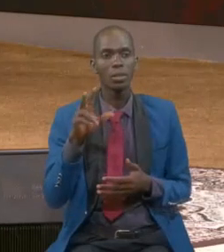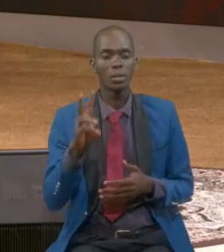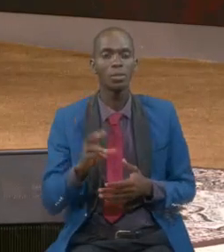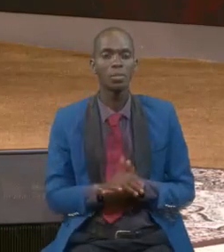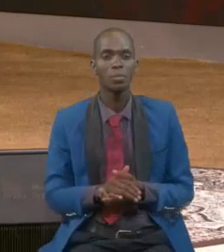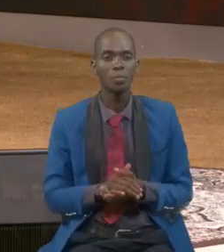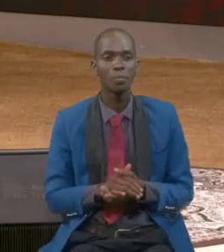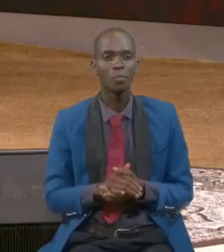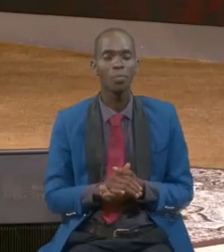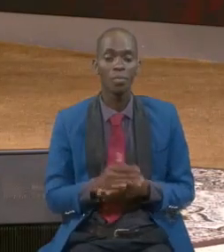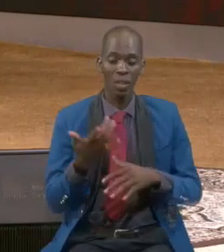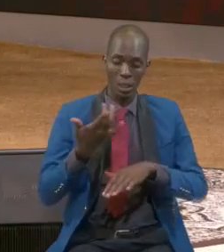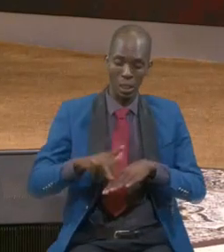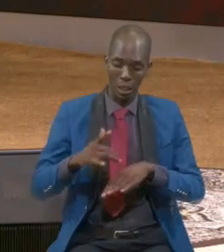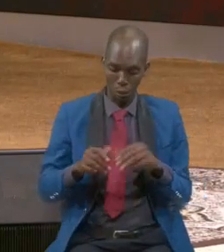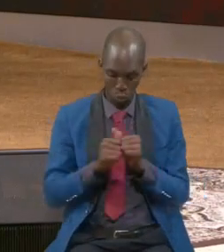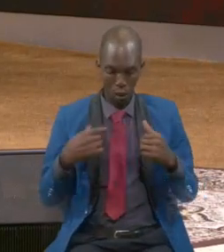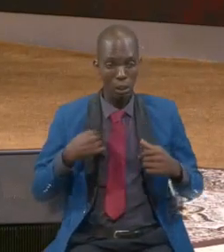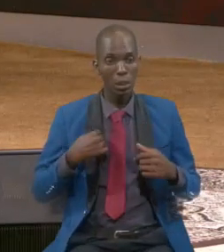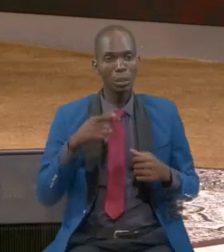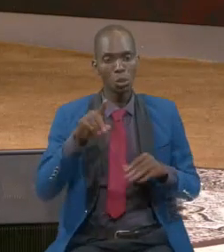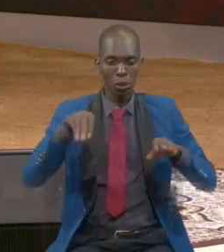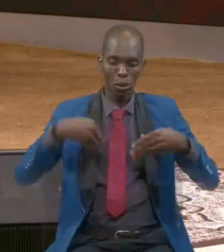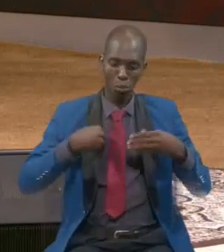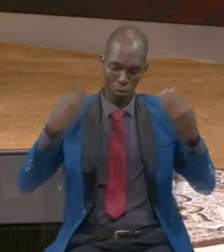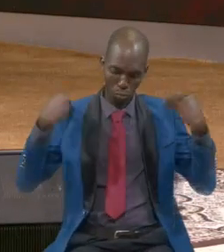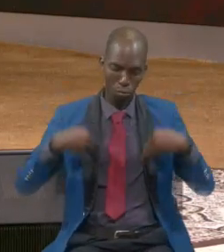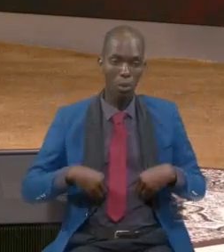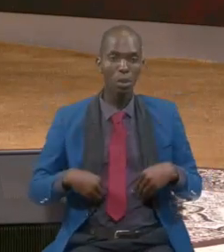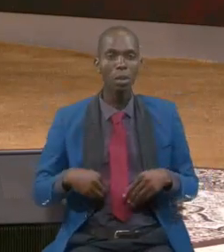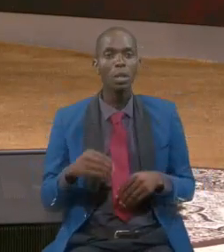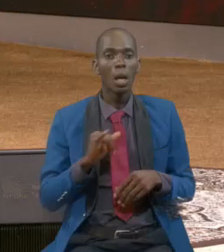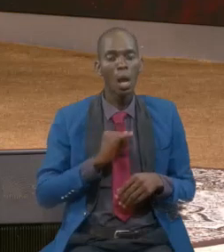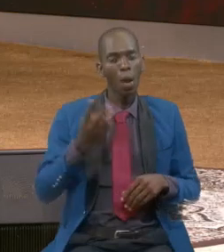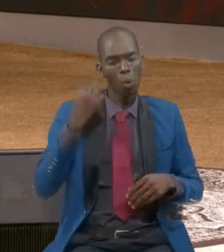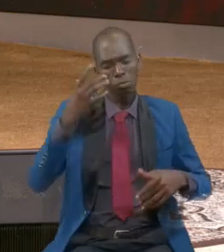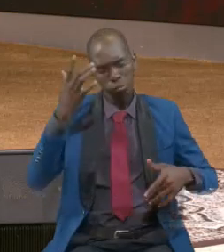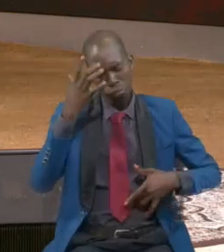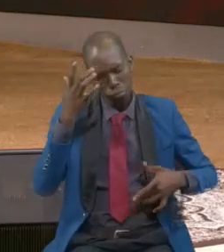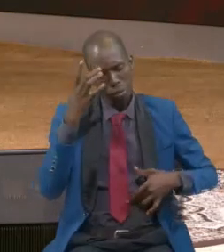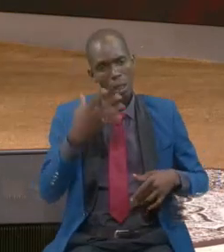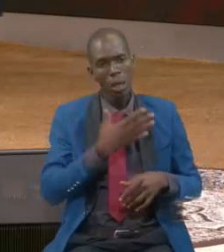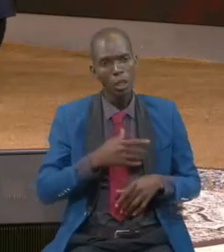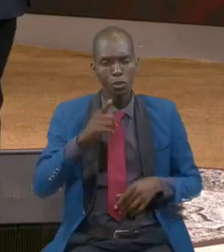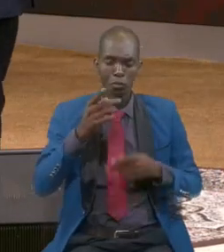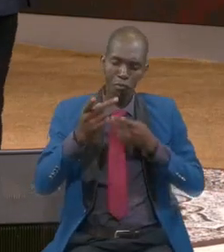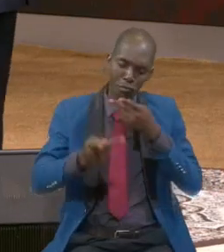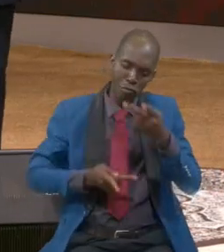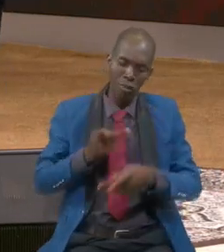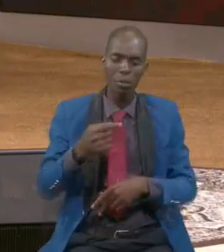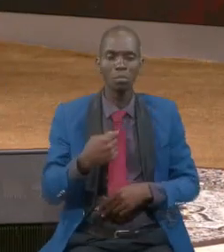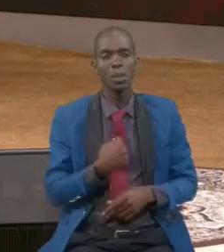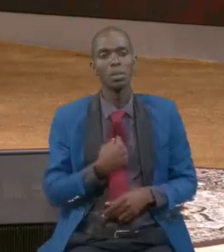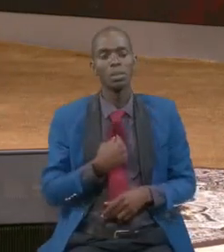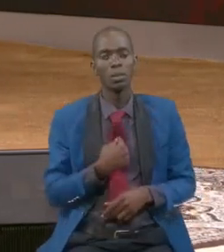verse 36 naked and he closed me I was sick and ye visited